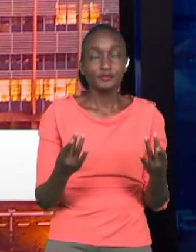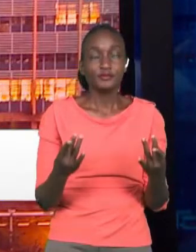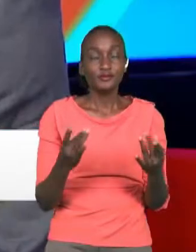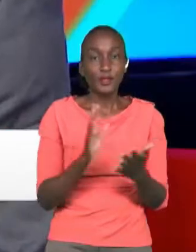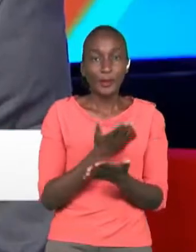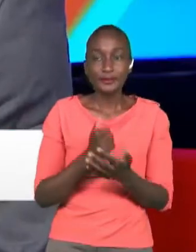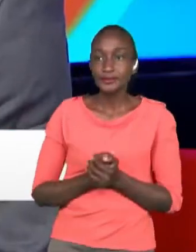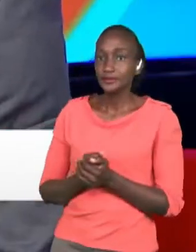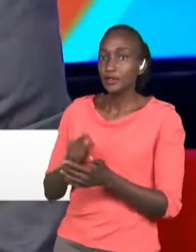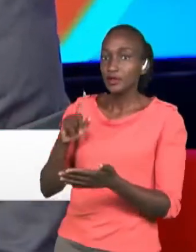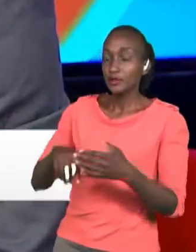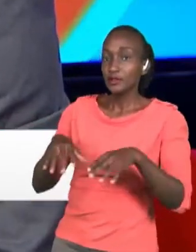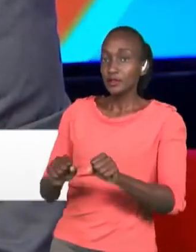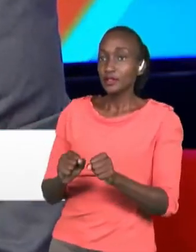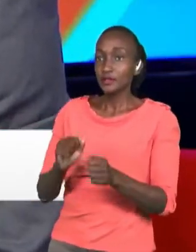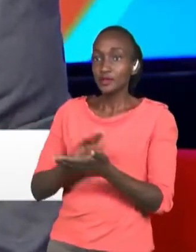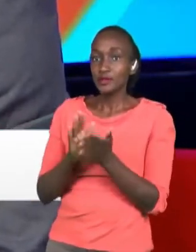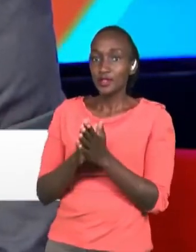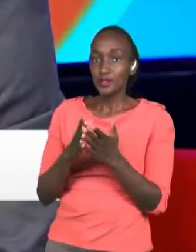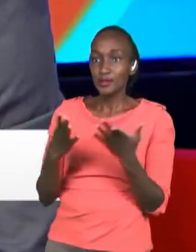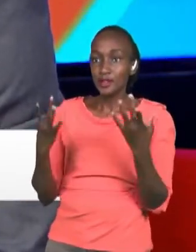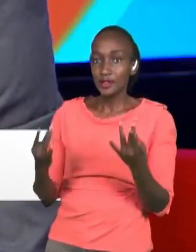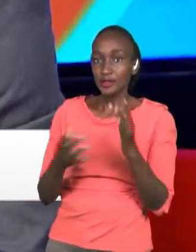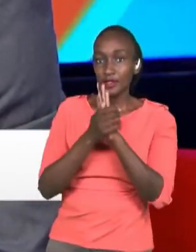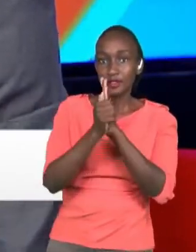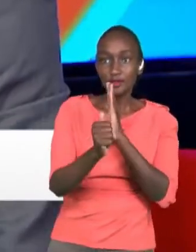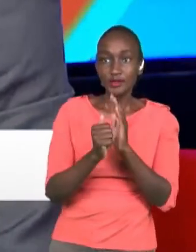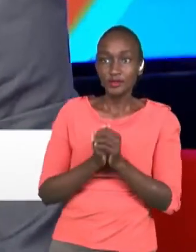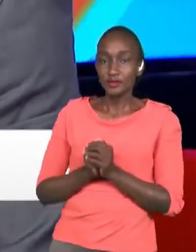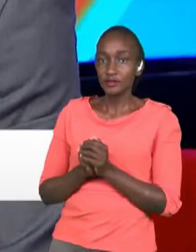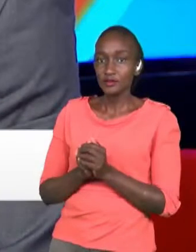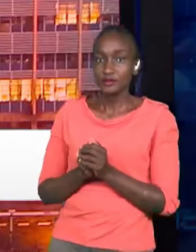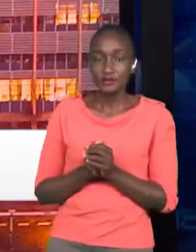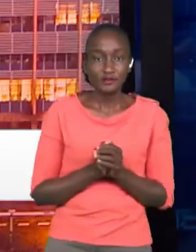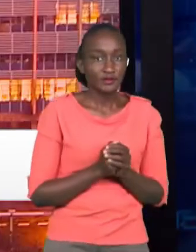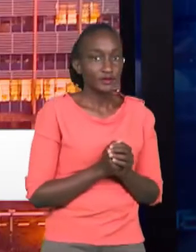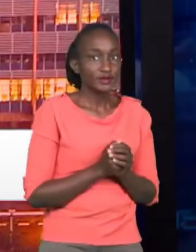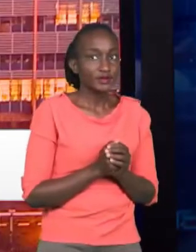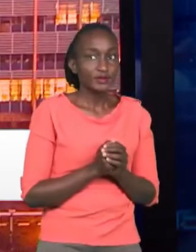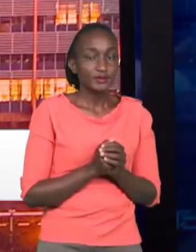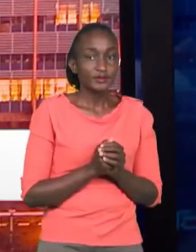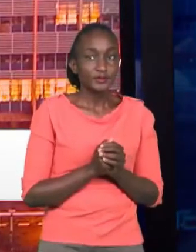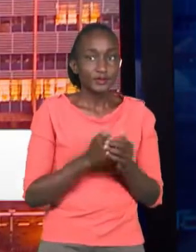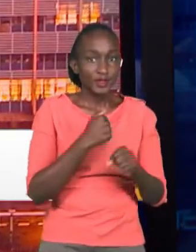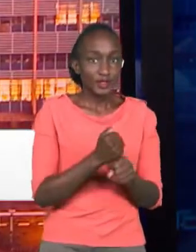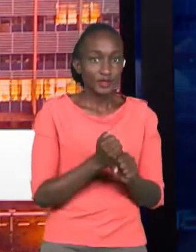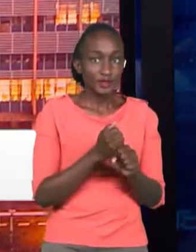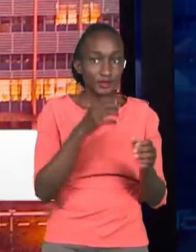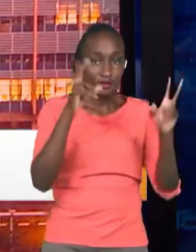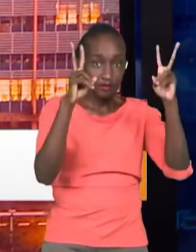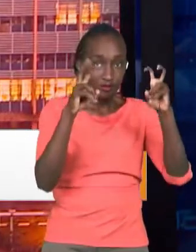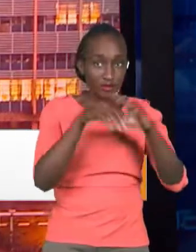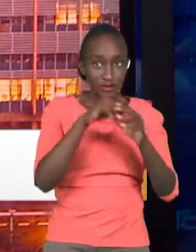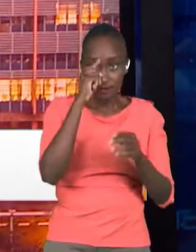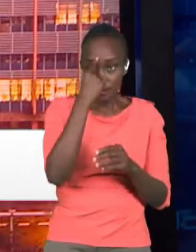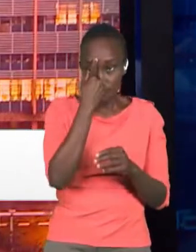What does it take to become a yoga guru, and what is an Ayurvedic doctor? Yeah. So I did the course in India. It's